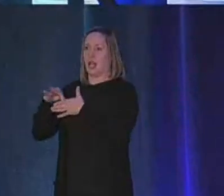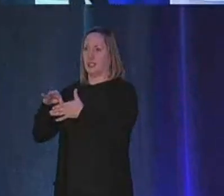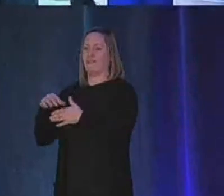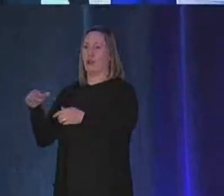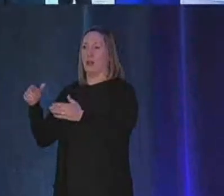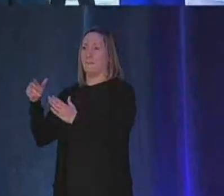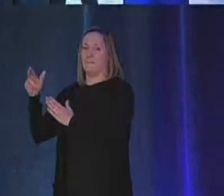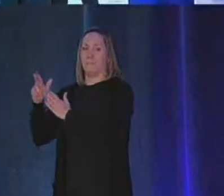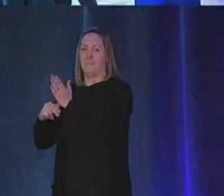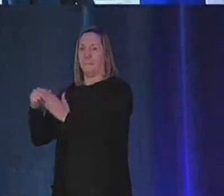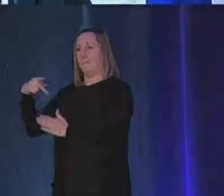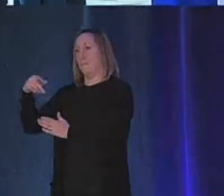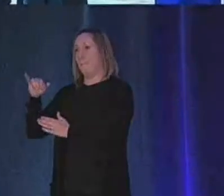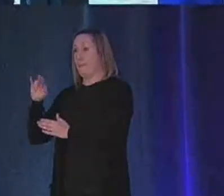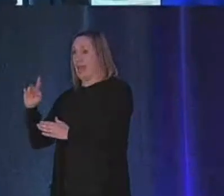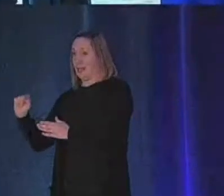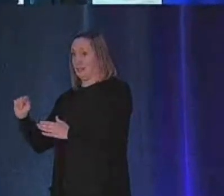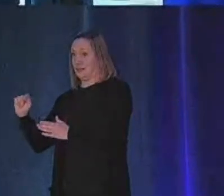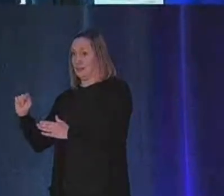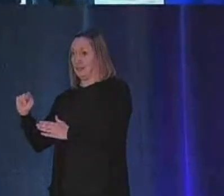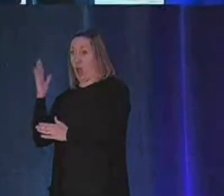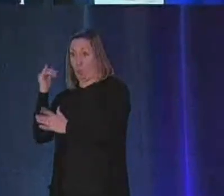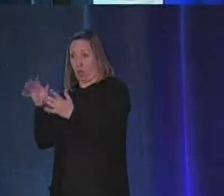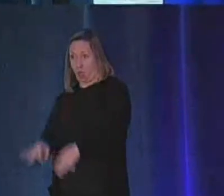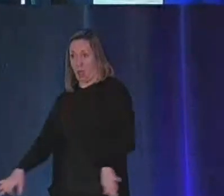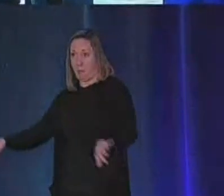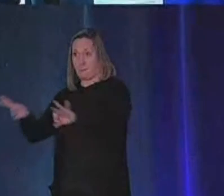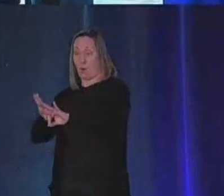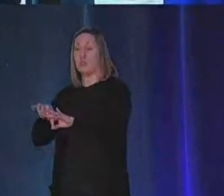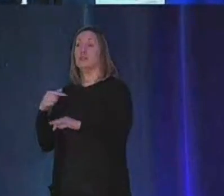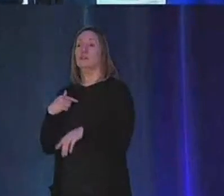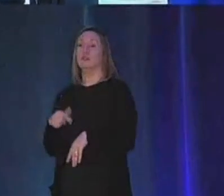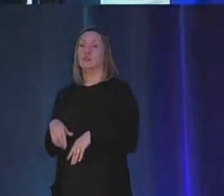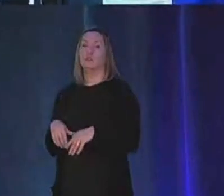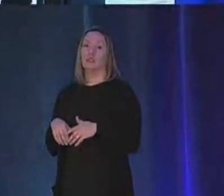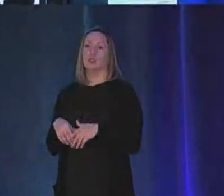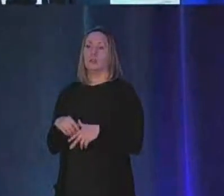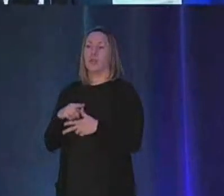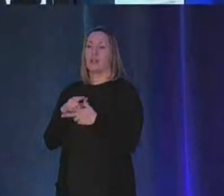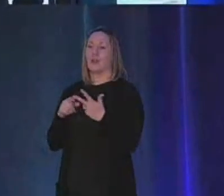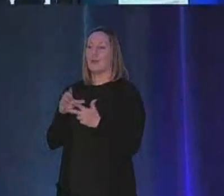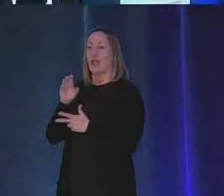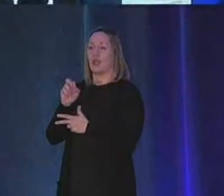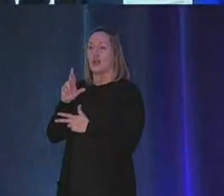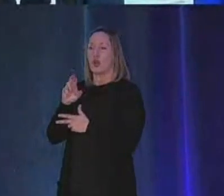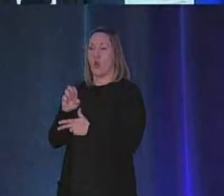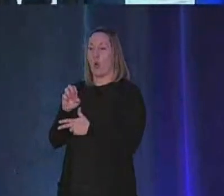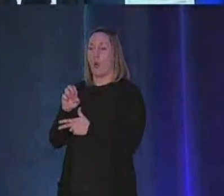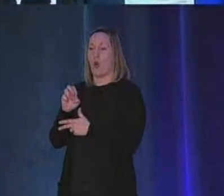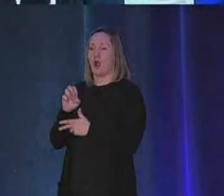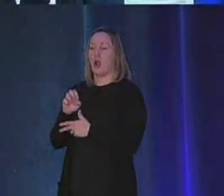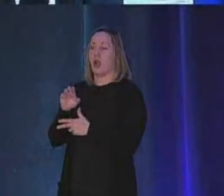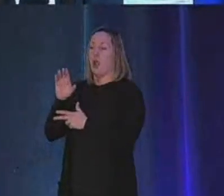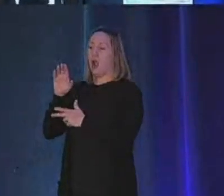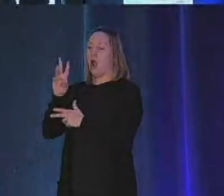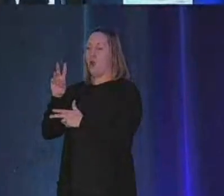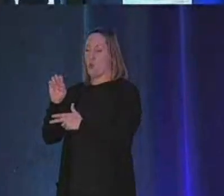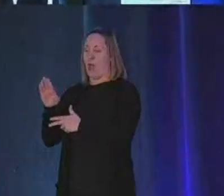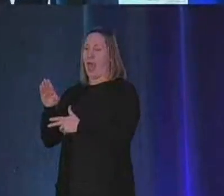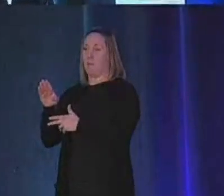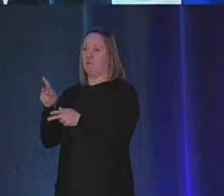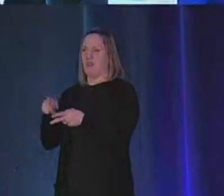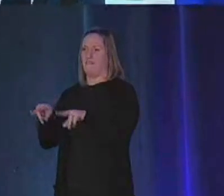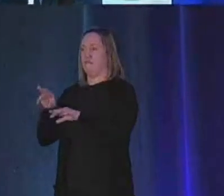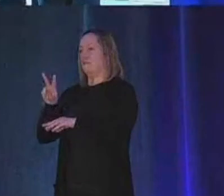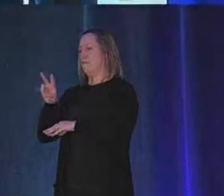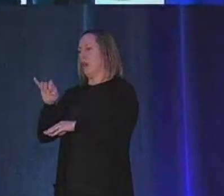important? Well, A, it's one of the 3 Core Web Vitals, as I just mentioned. B, it's